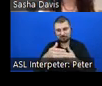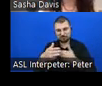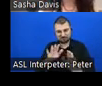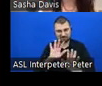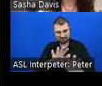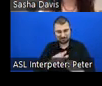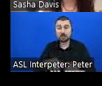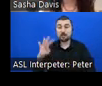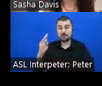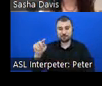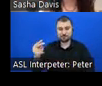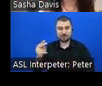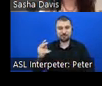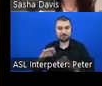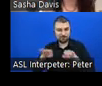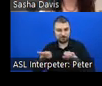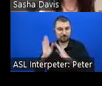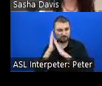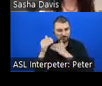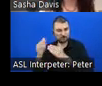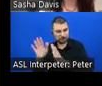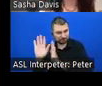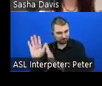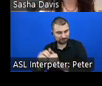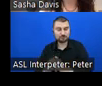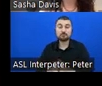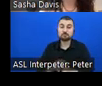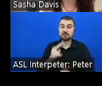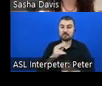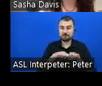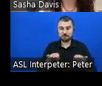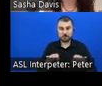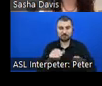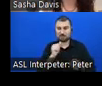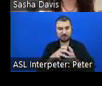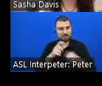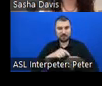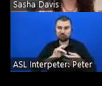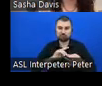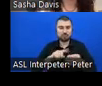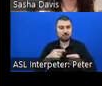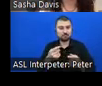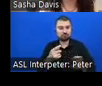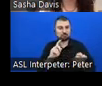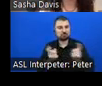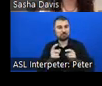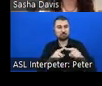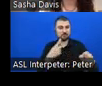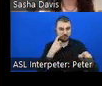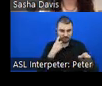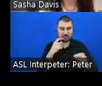So I'm not going to spend too much time on the second floor because it changes. These photos are from our most recent exhibition, Artists and